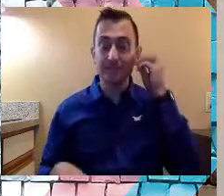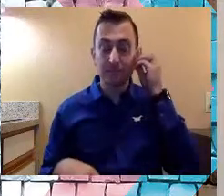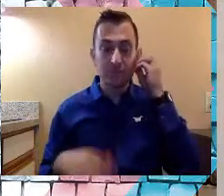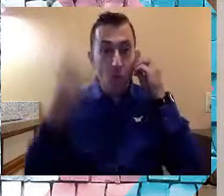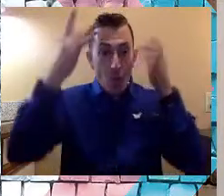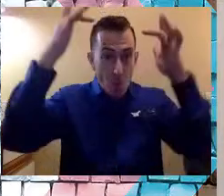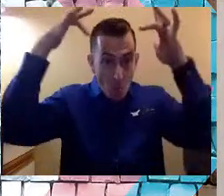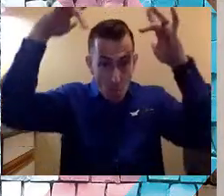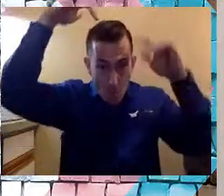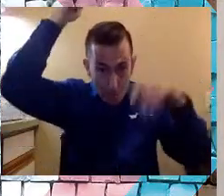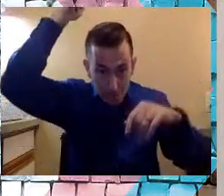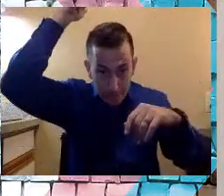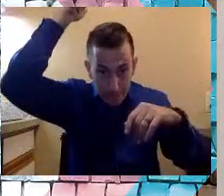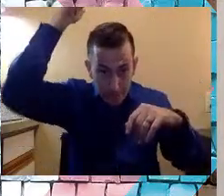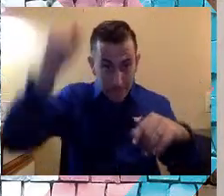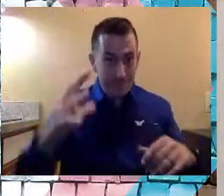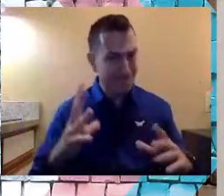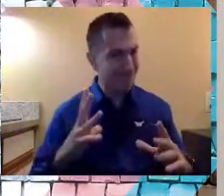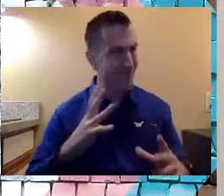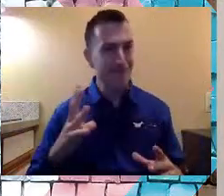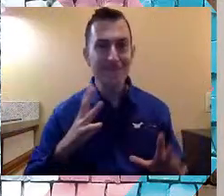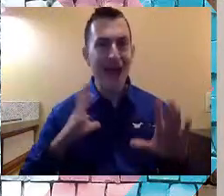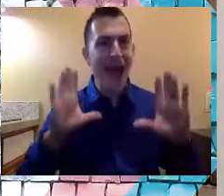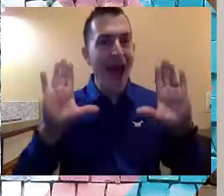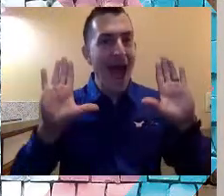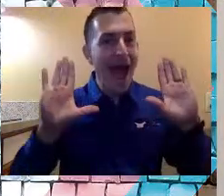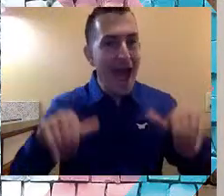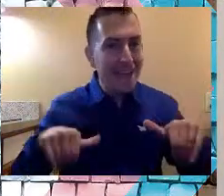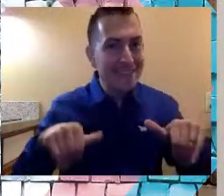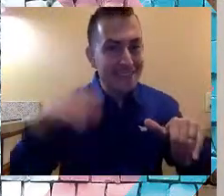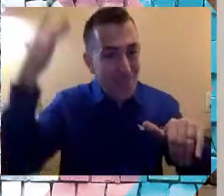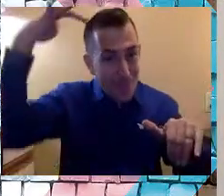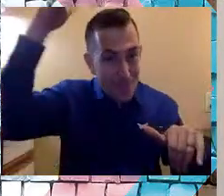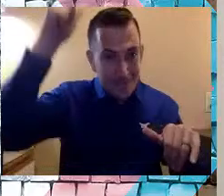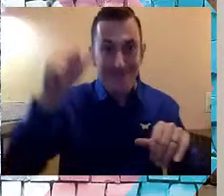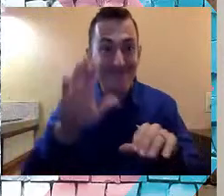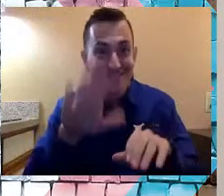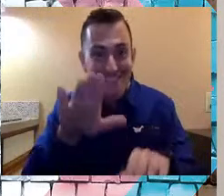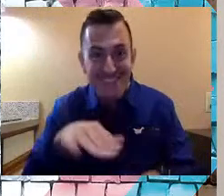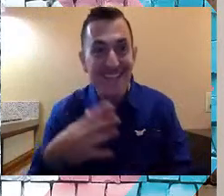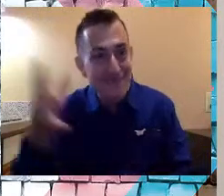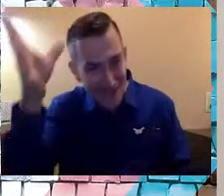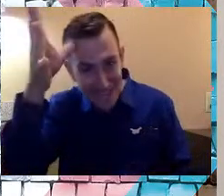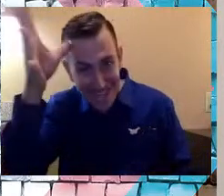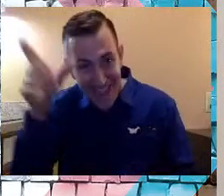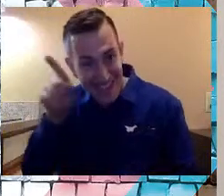hair. Look, no hair and a big hair bow. My dad has no hair.